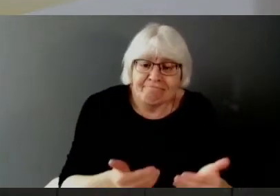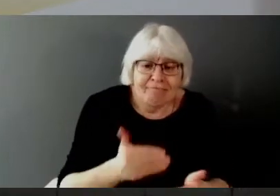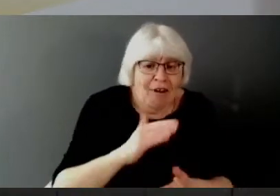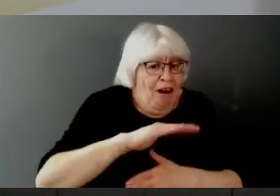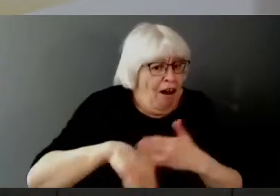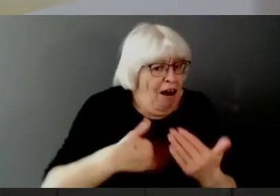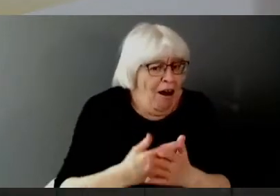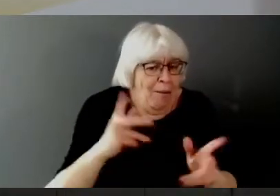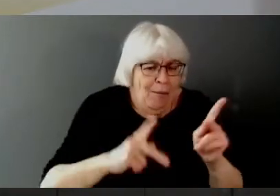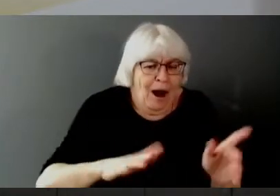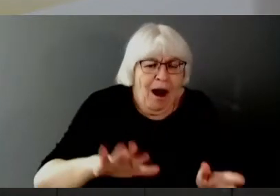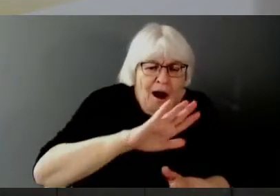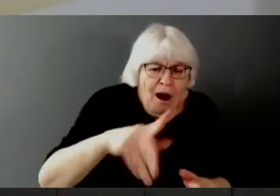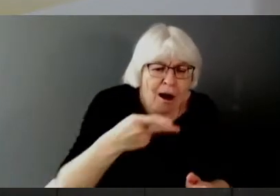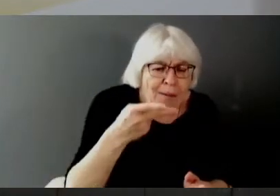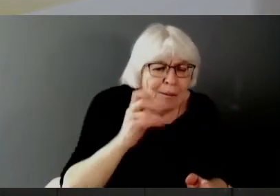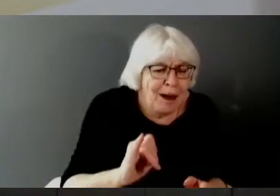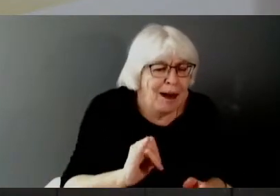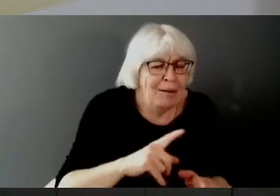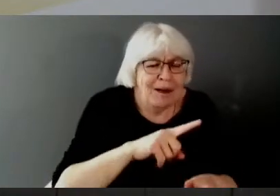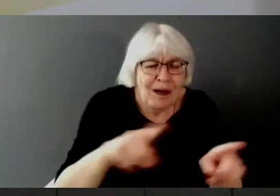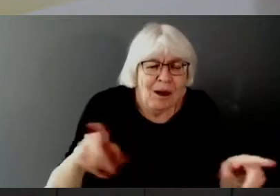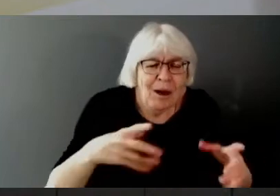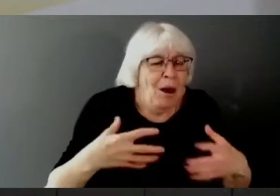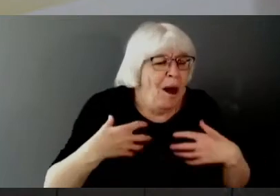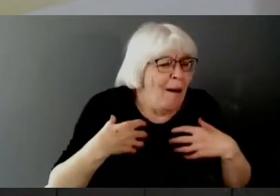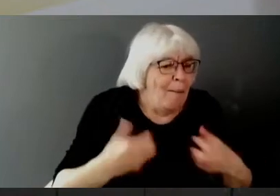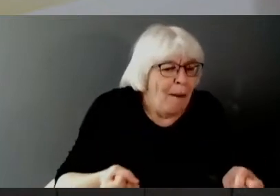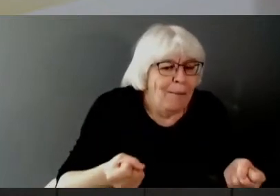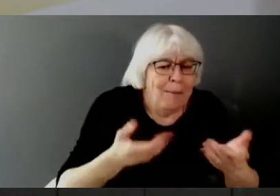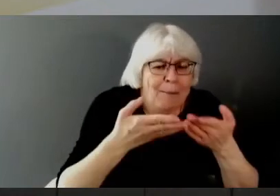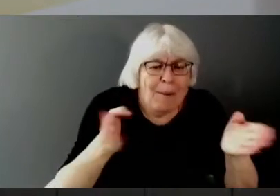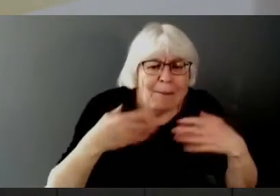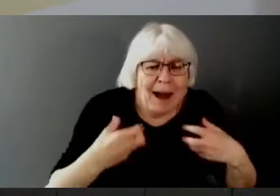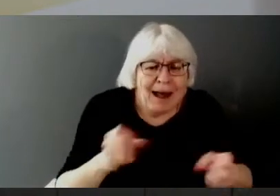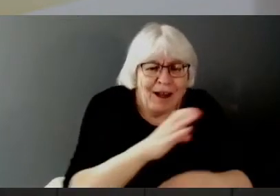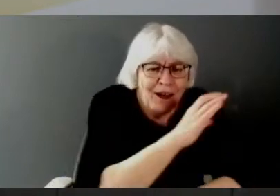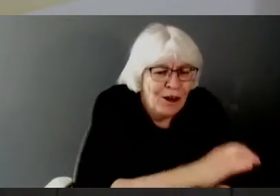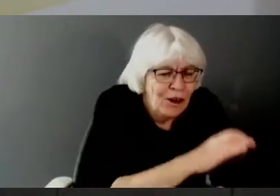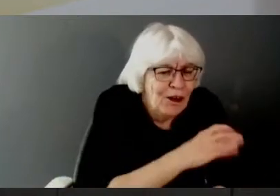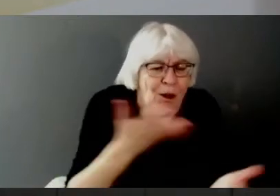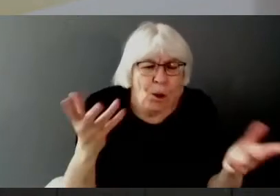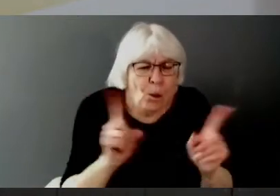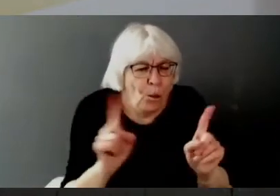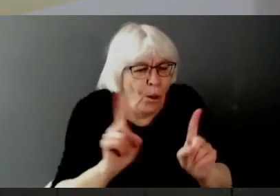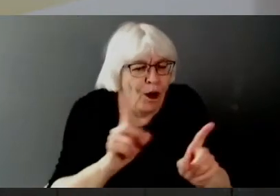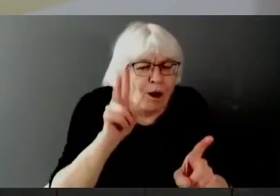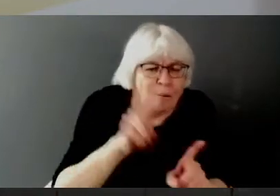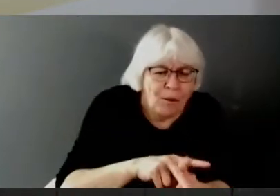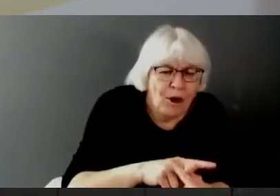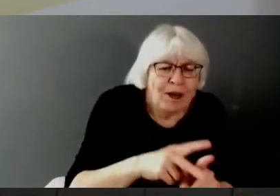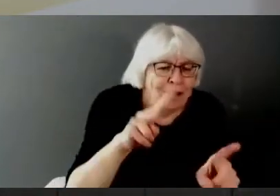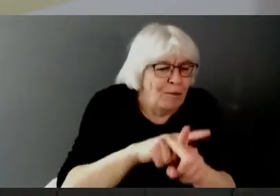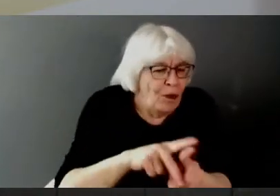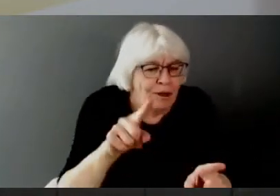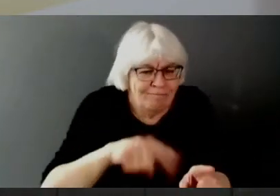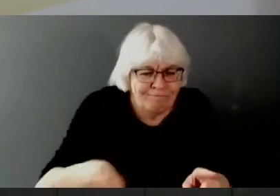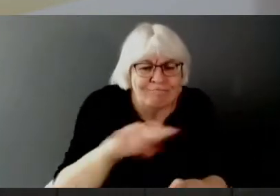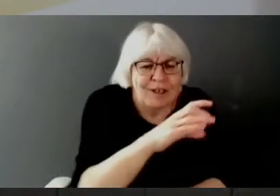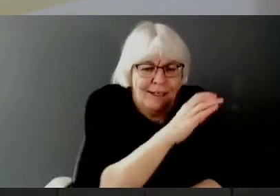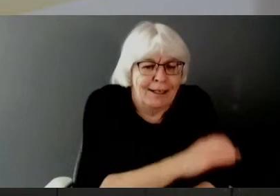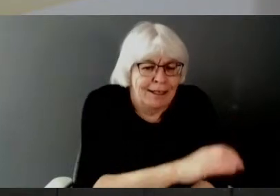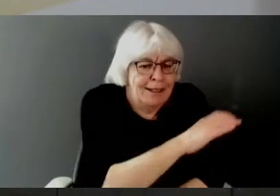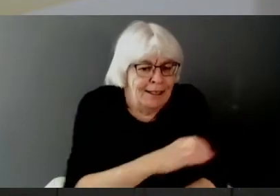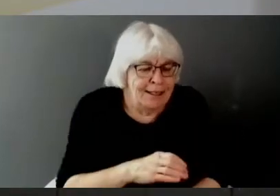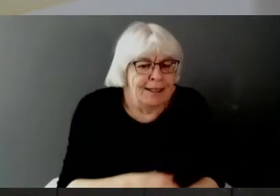to schedule an appointment. As I've said before, we're following national guidelines for the priority groups to receive the